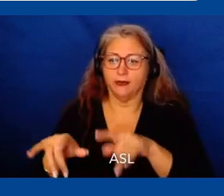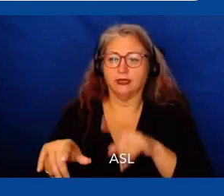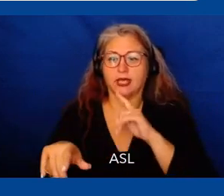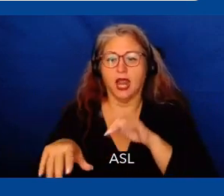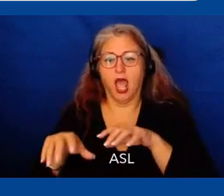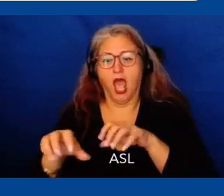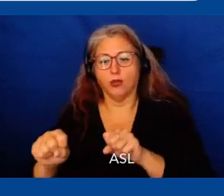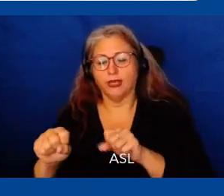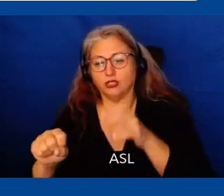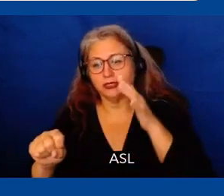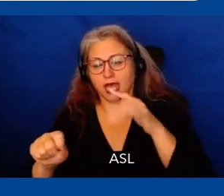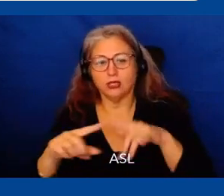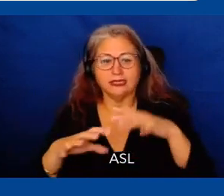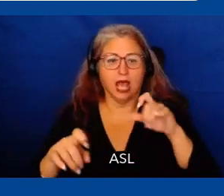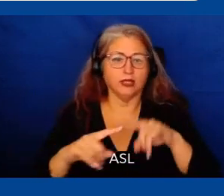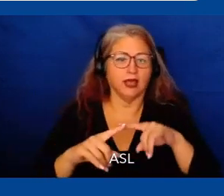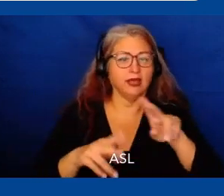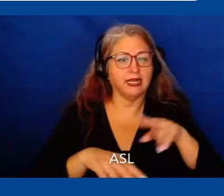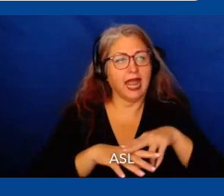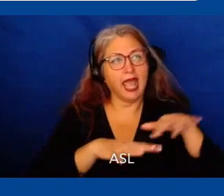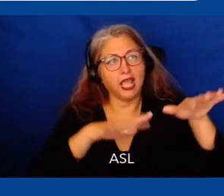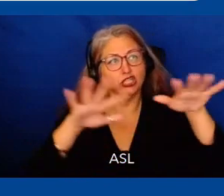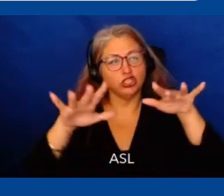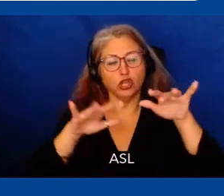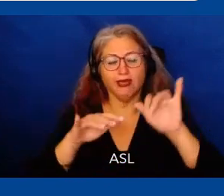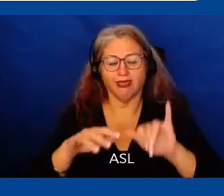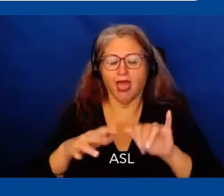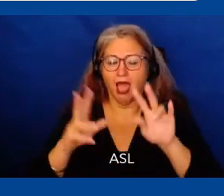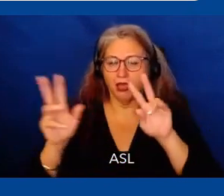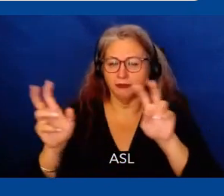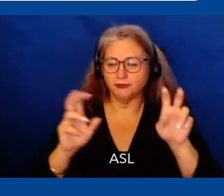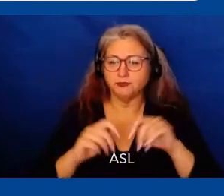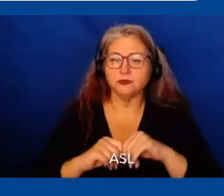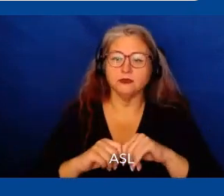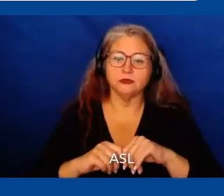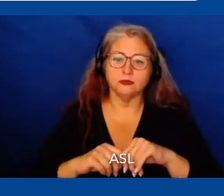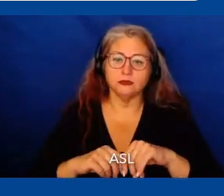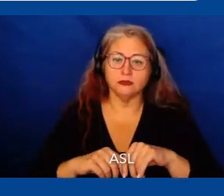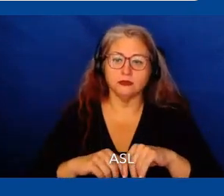occupational sounds, sounds of nature, et cetera, et cetera. And